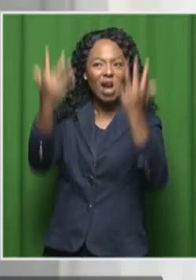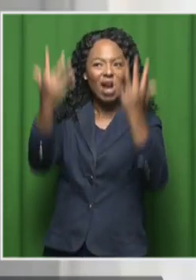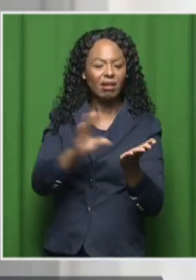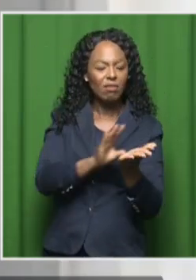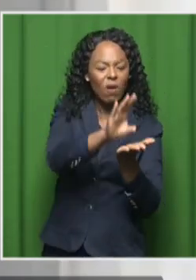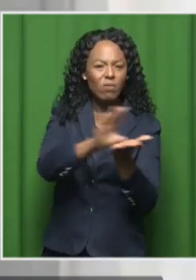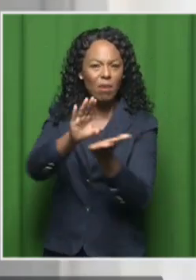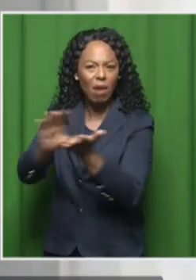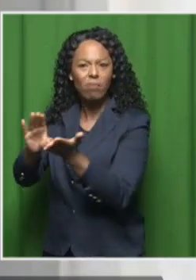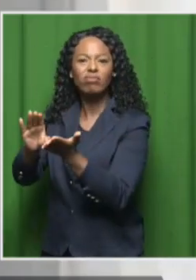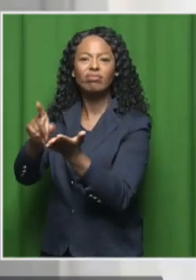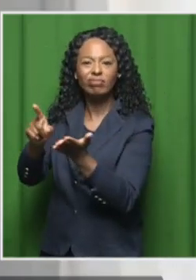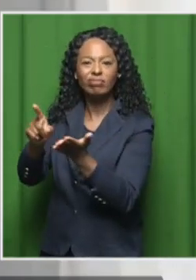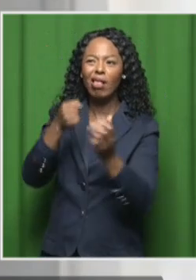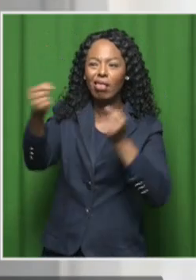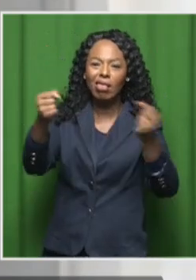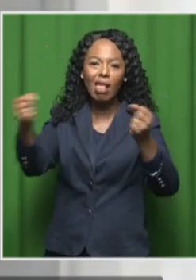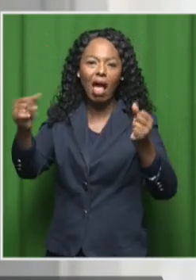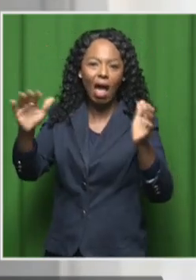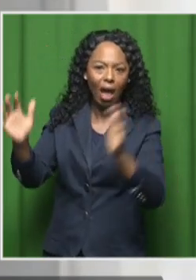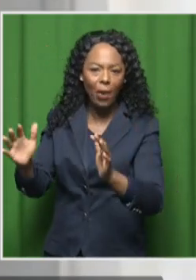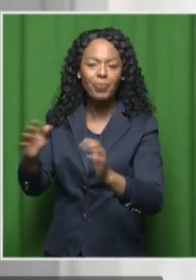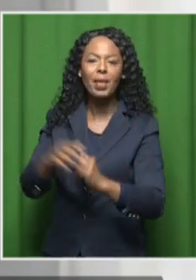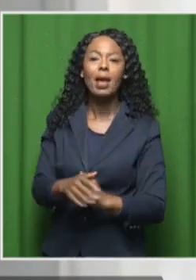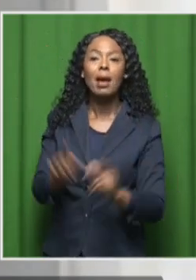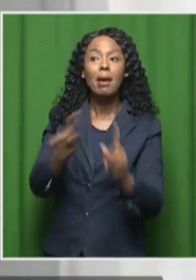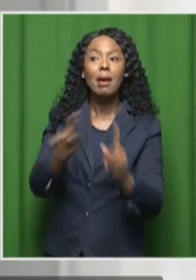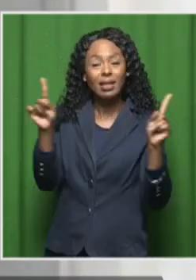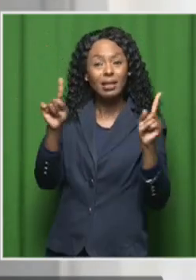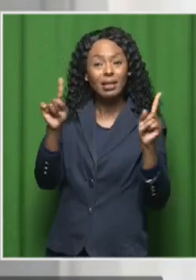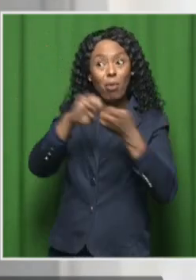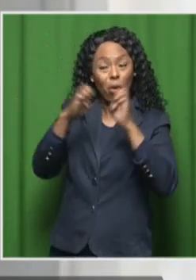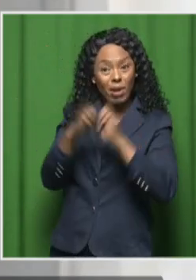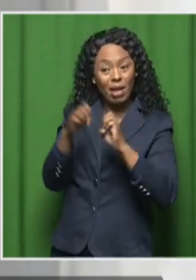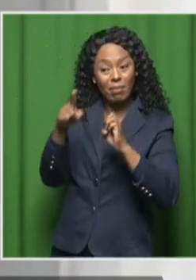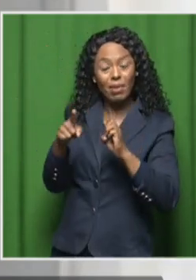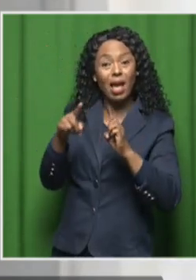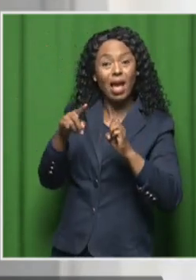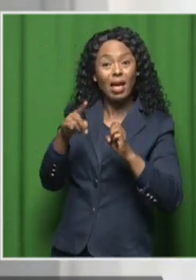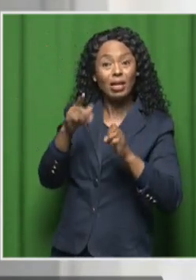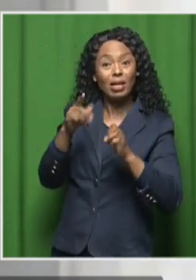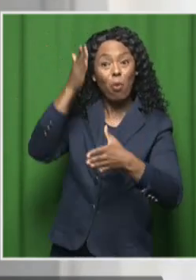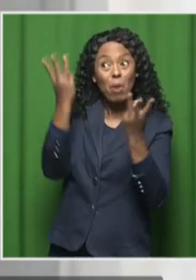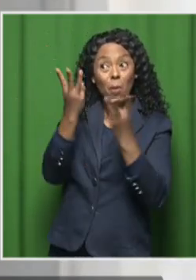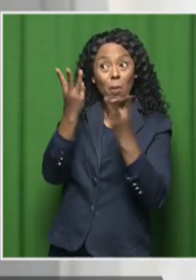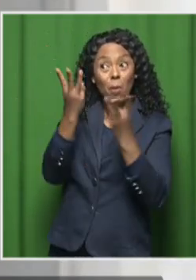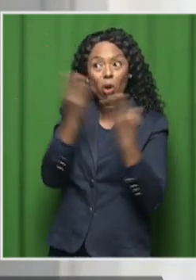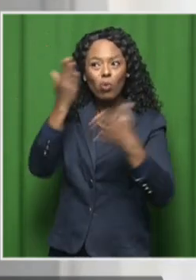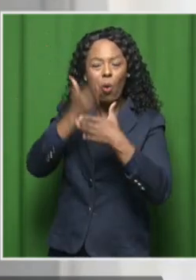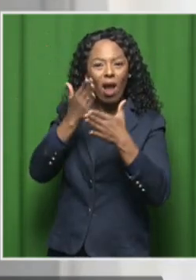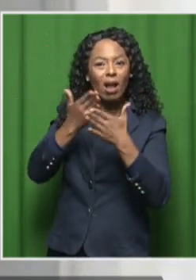However, I think when it comes to South Africa's unemployment issue, it's actually a structural matter.